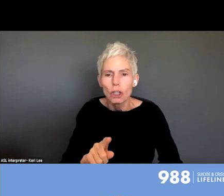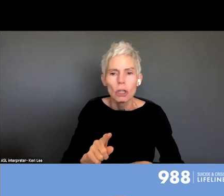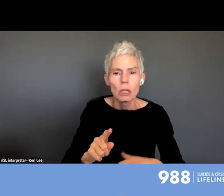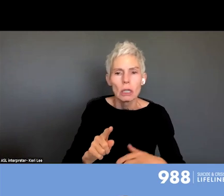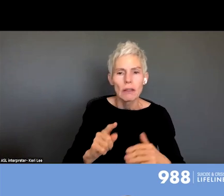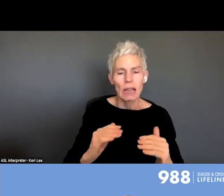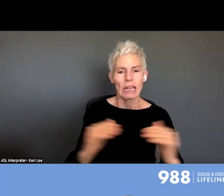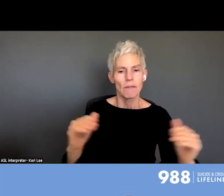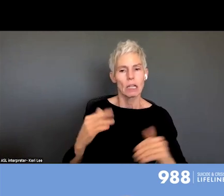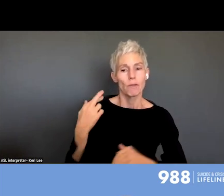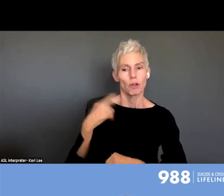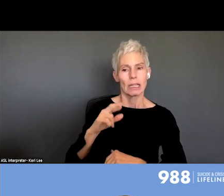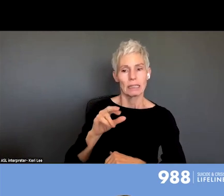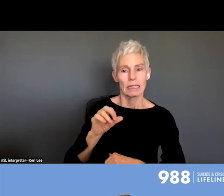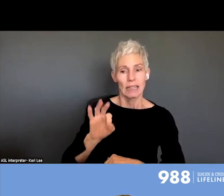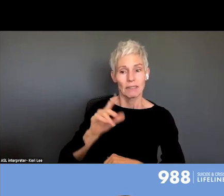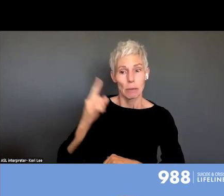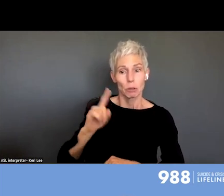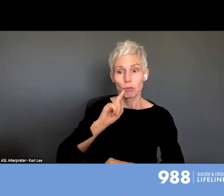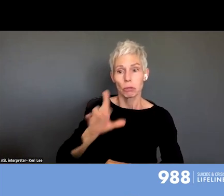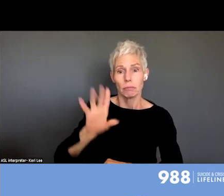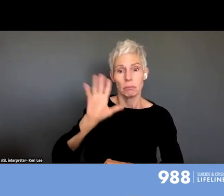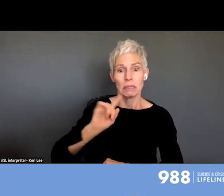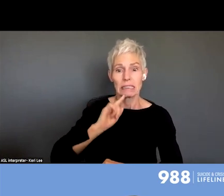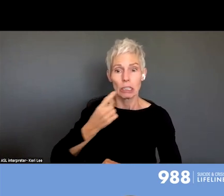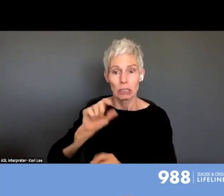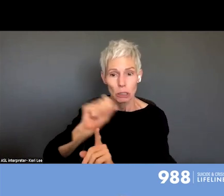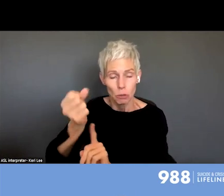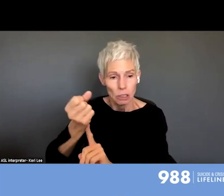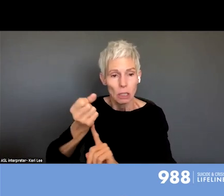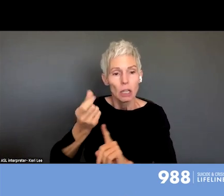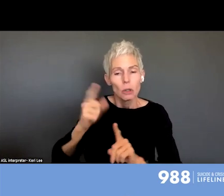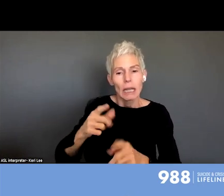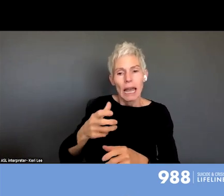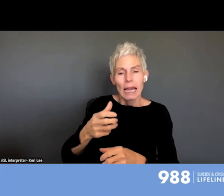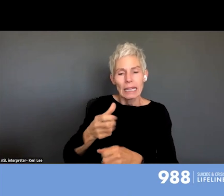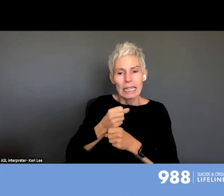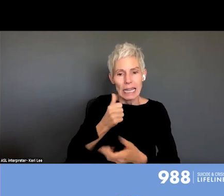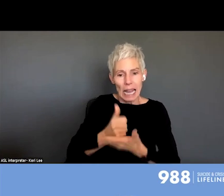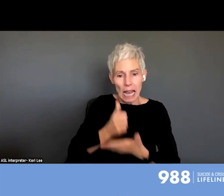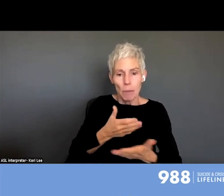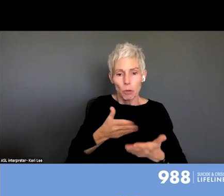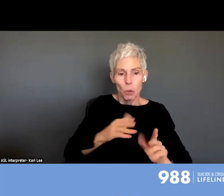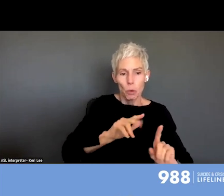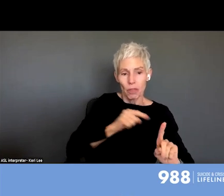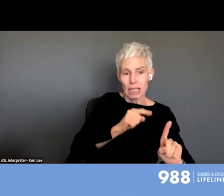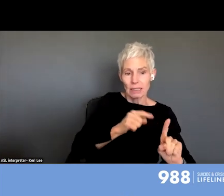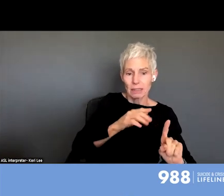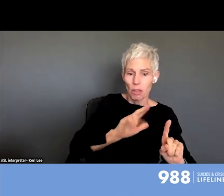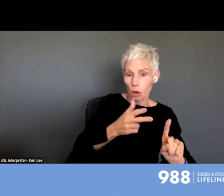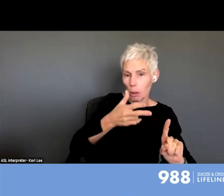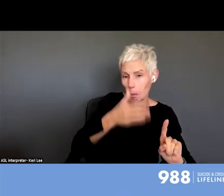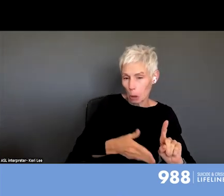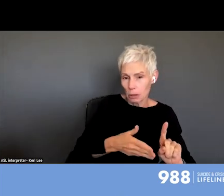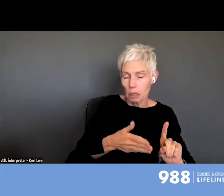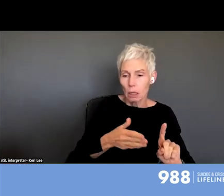someone in crisis, right? If there's information that can't be ascertained through that third party person, are they more likely to request an